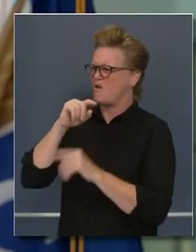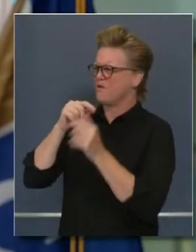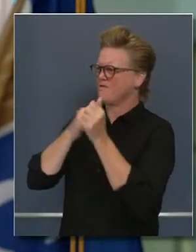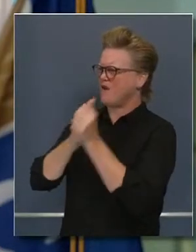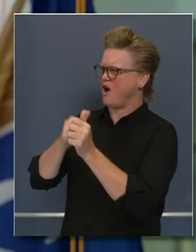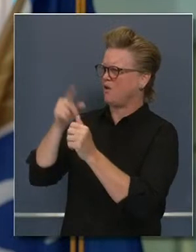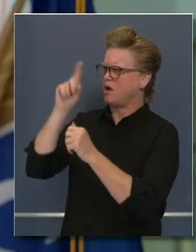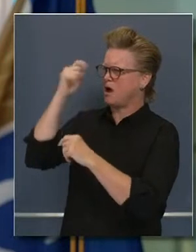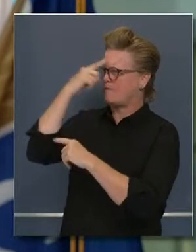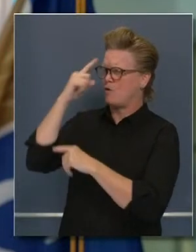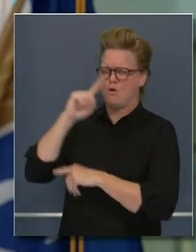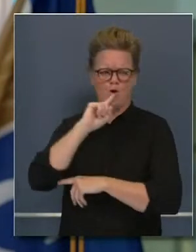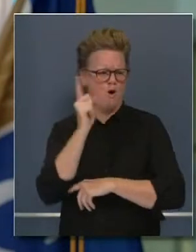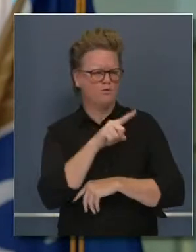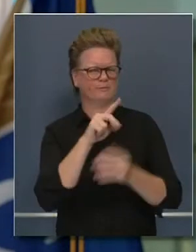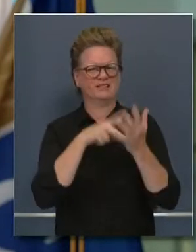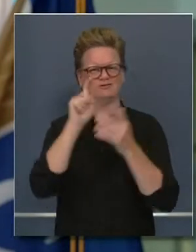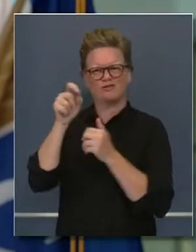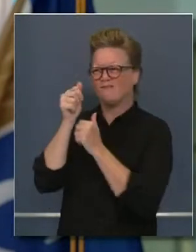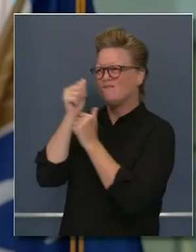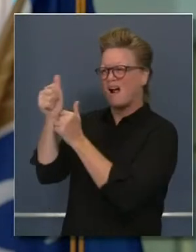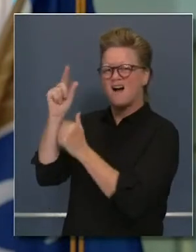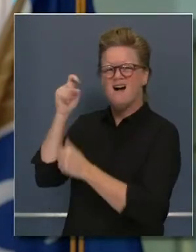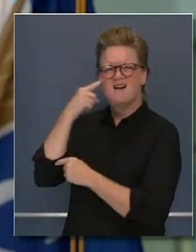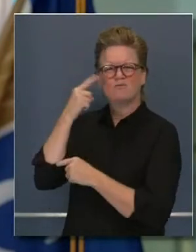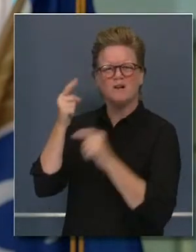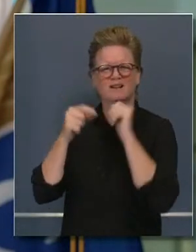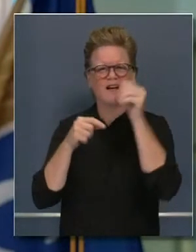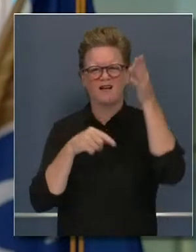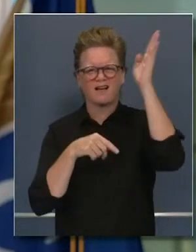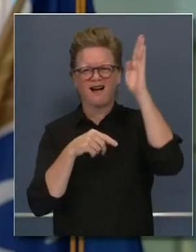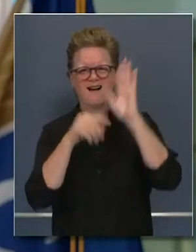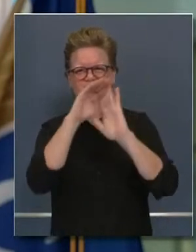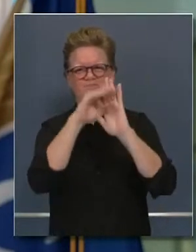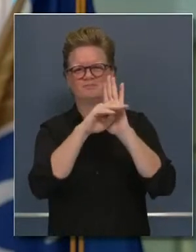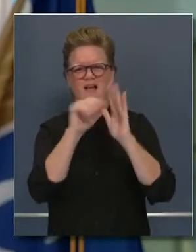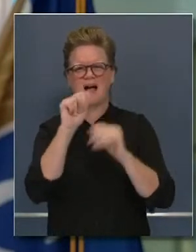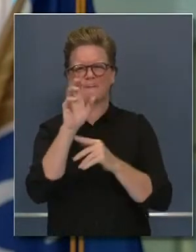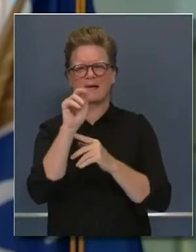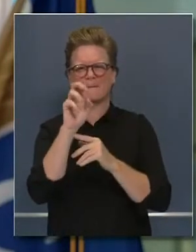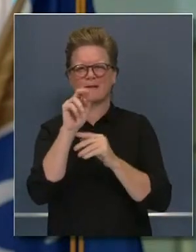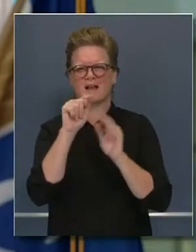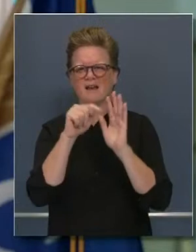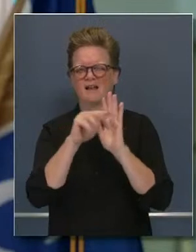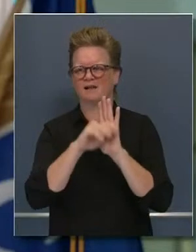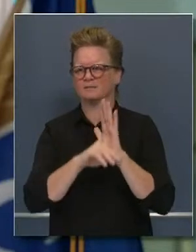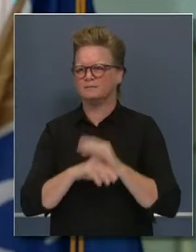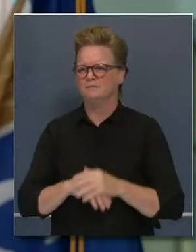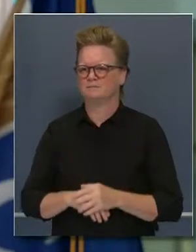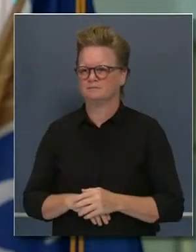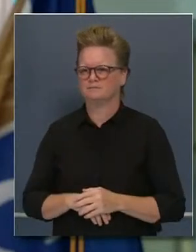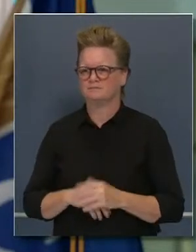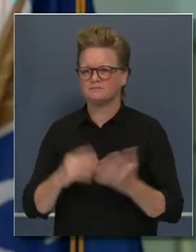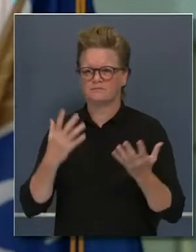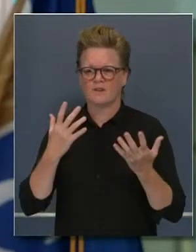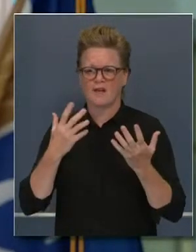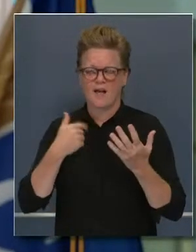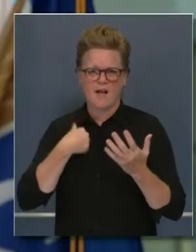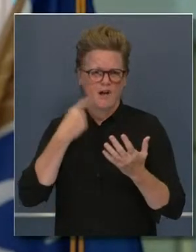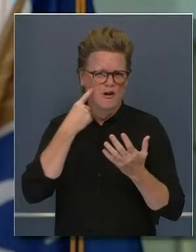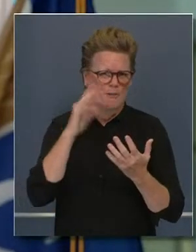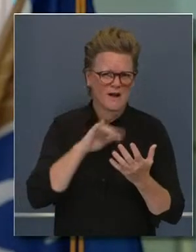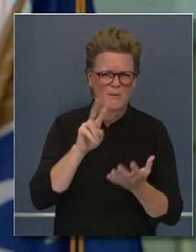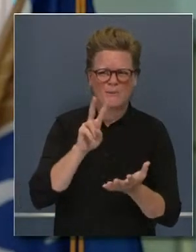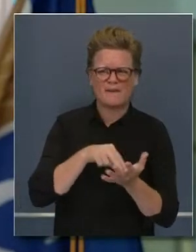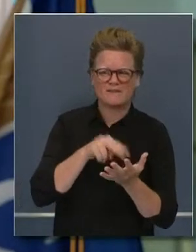opine about the nuance and details. Some report at 12,000 people. You say 3,500. I heard as low as 2,500 from someone else.